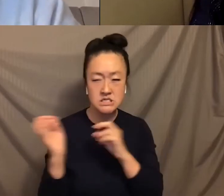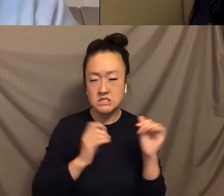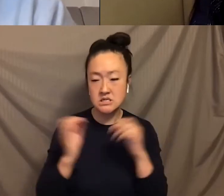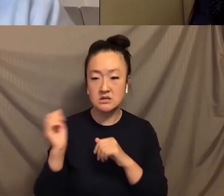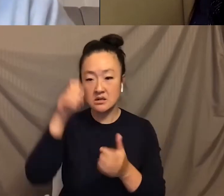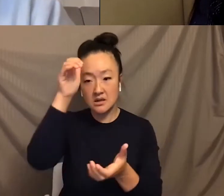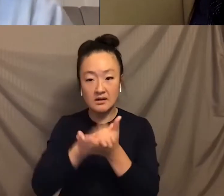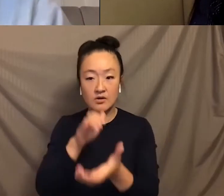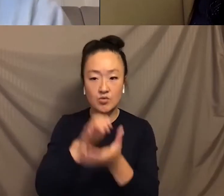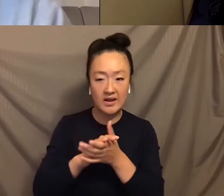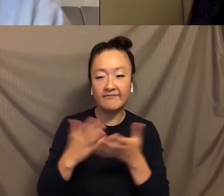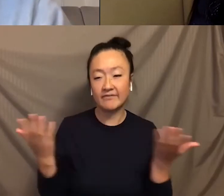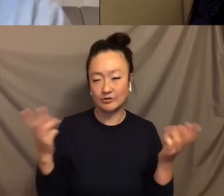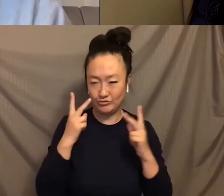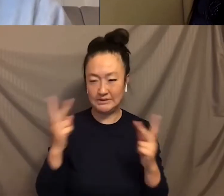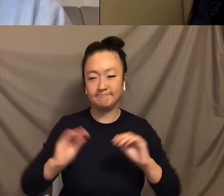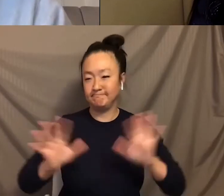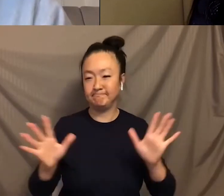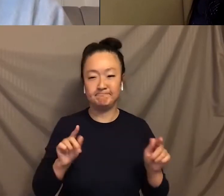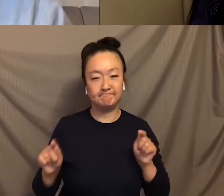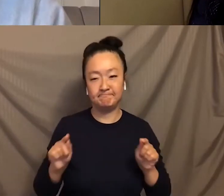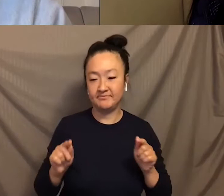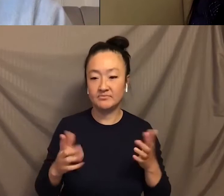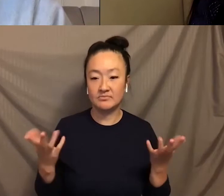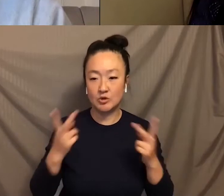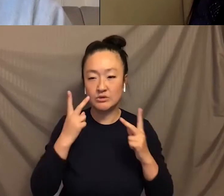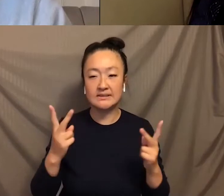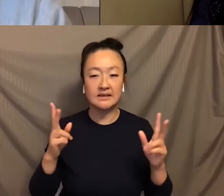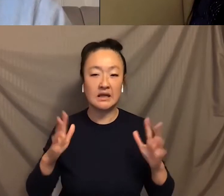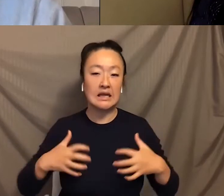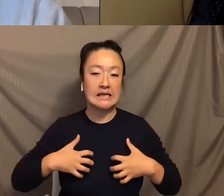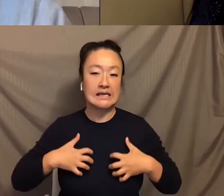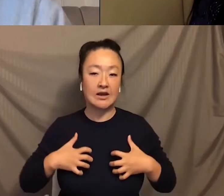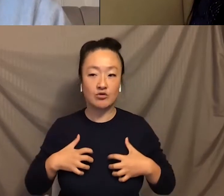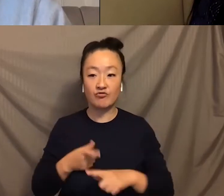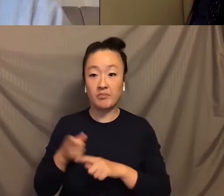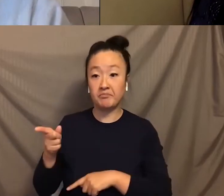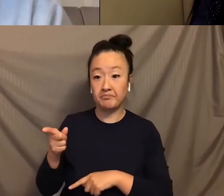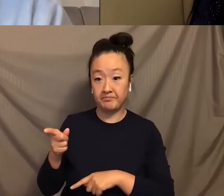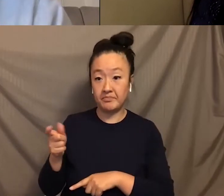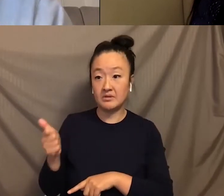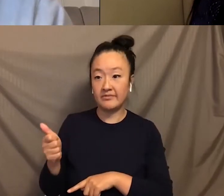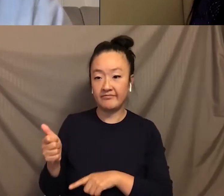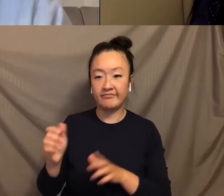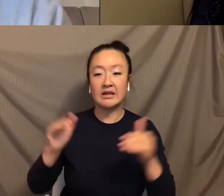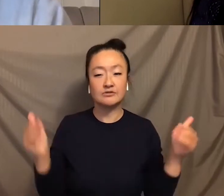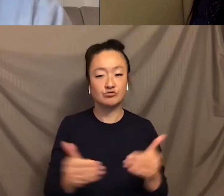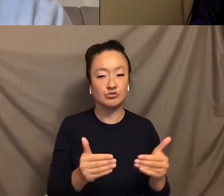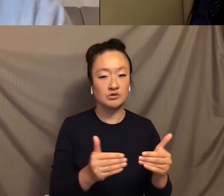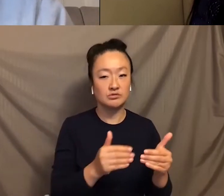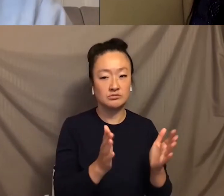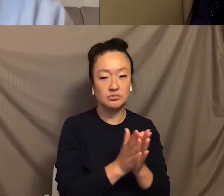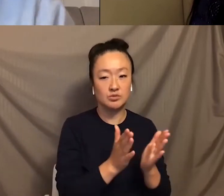that where you see the anger, so to speak, from Bouet herself most clearly is in the introduction to the